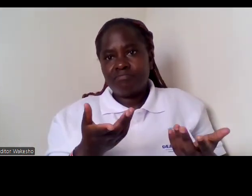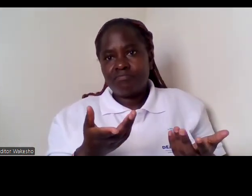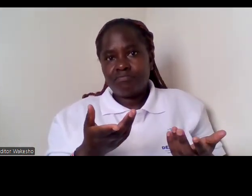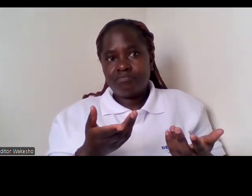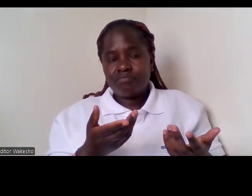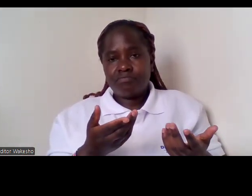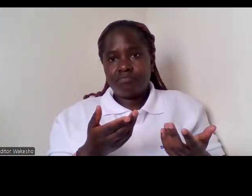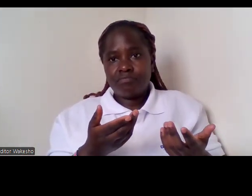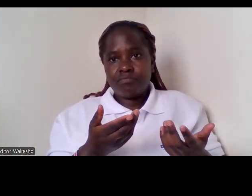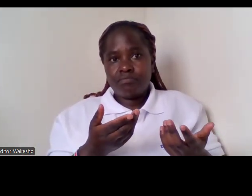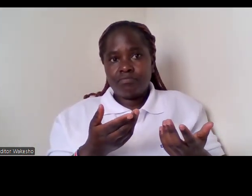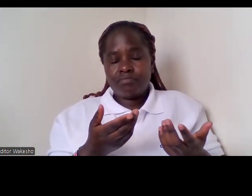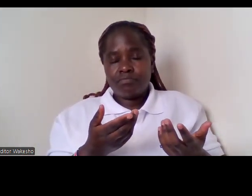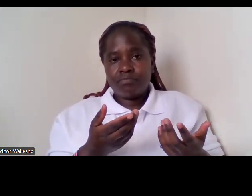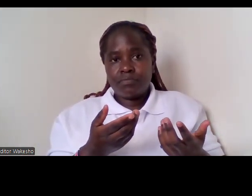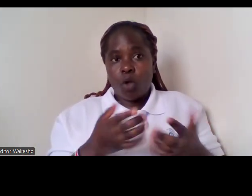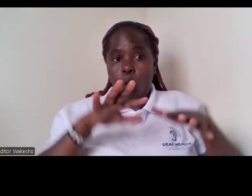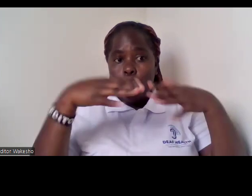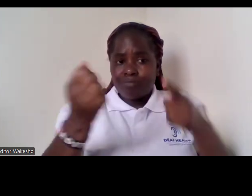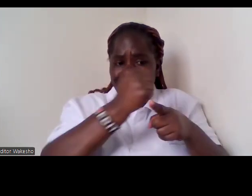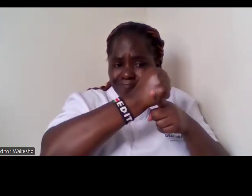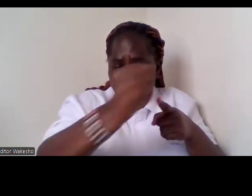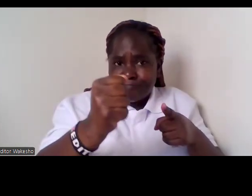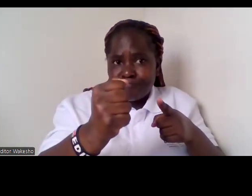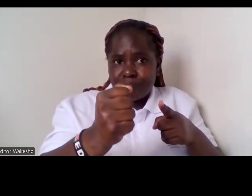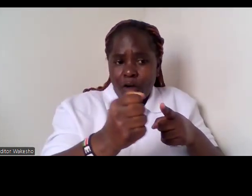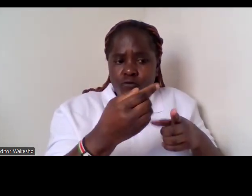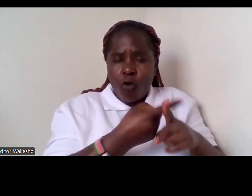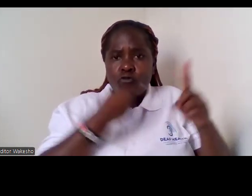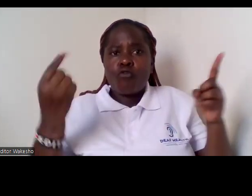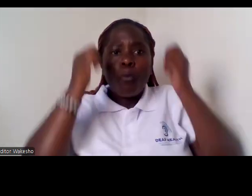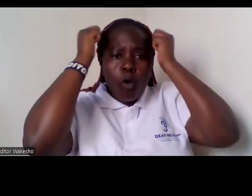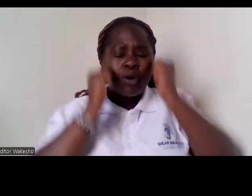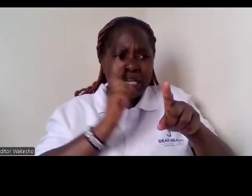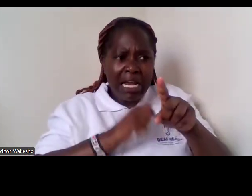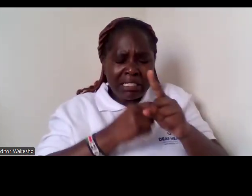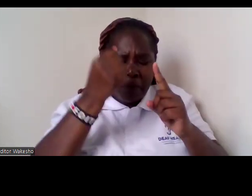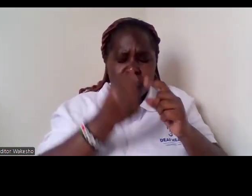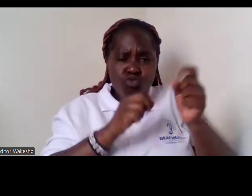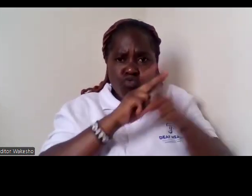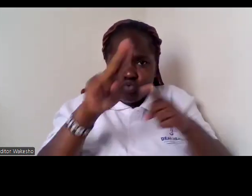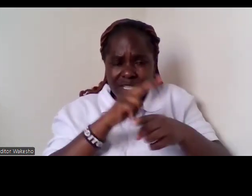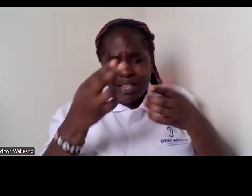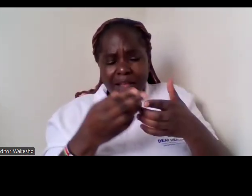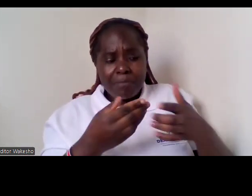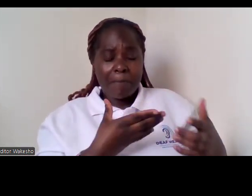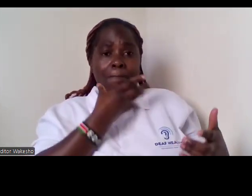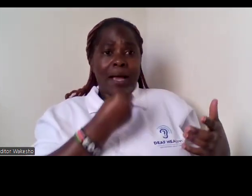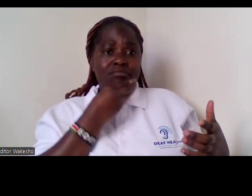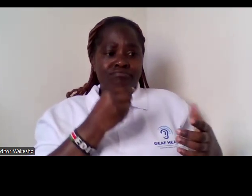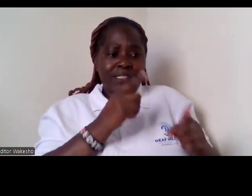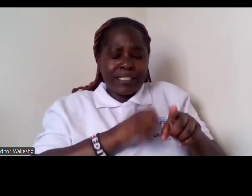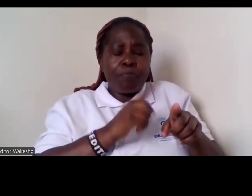or semen escaping from the condom when the male partner withdraws